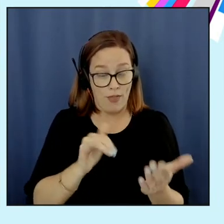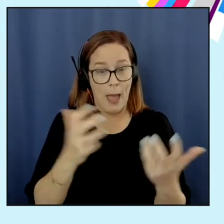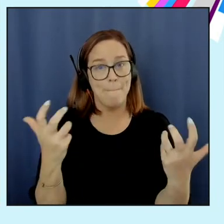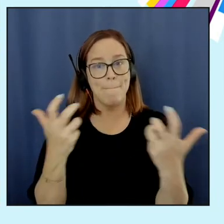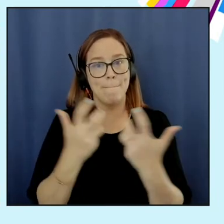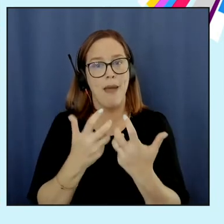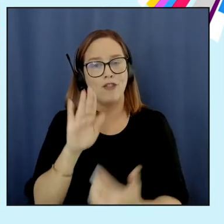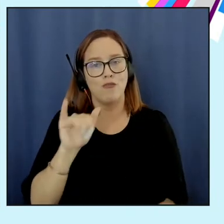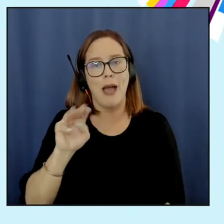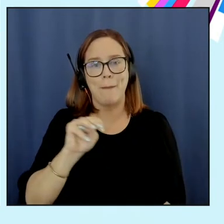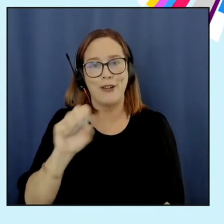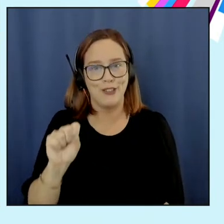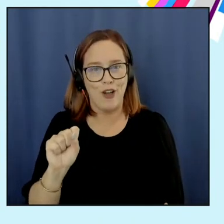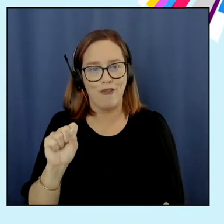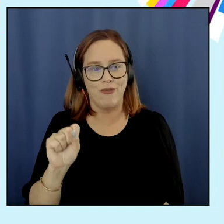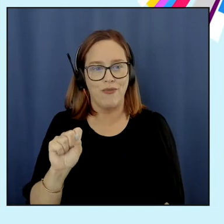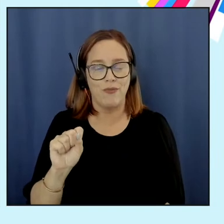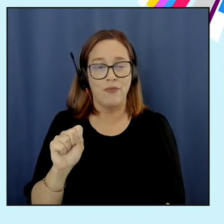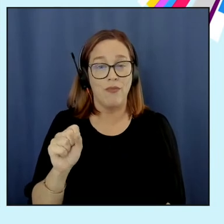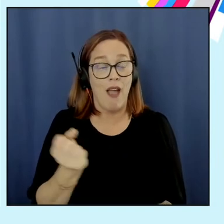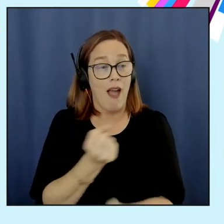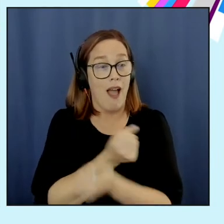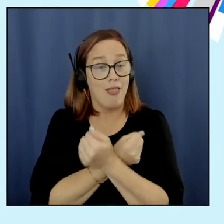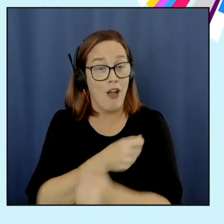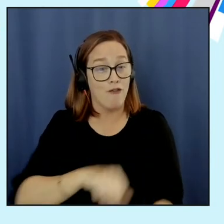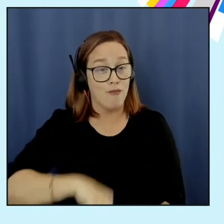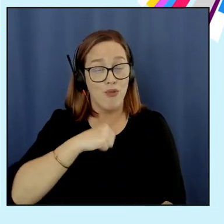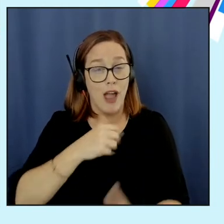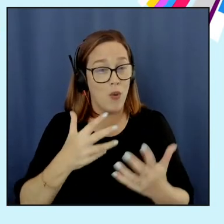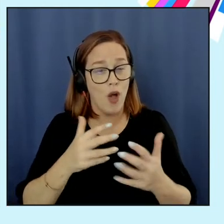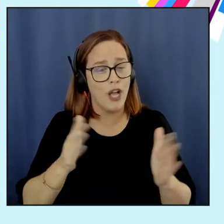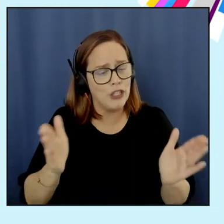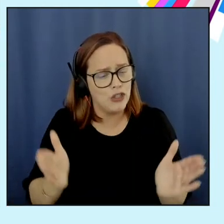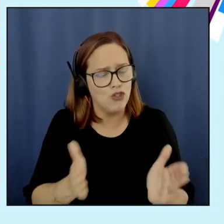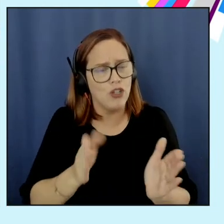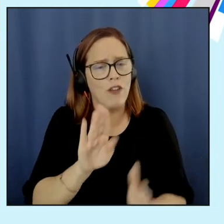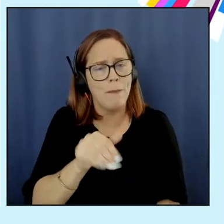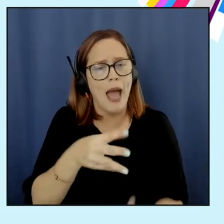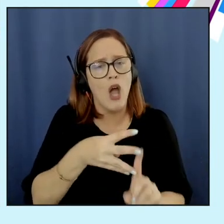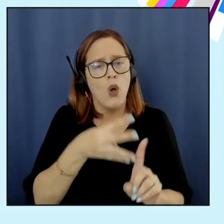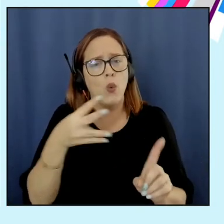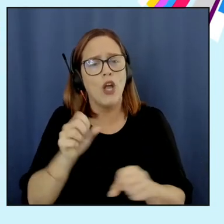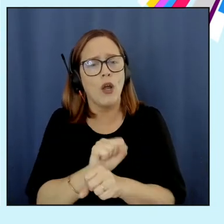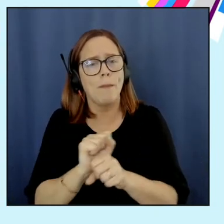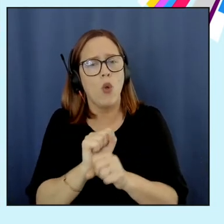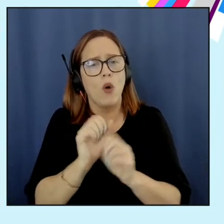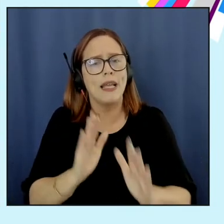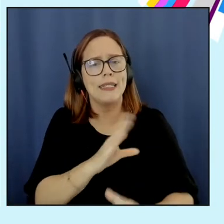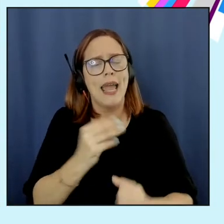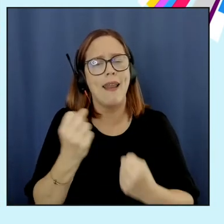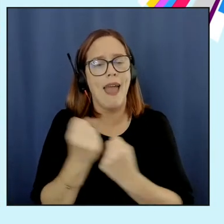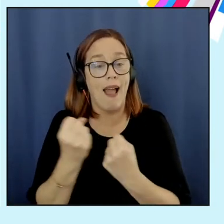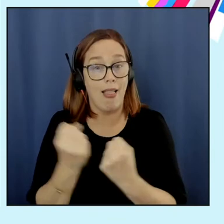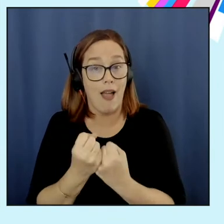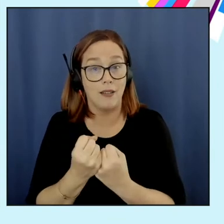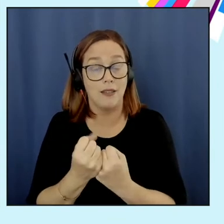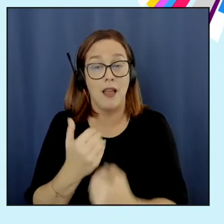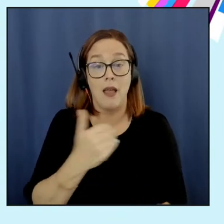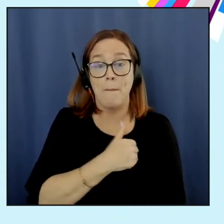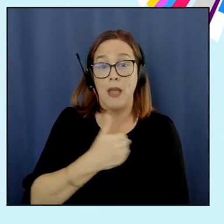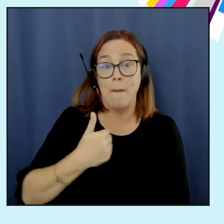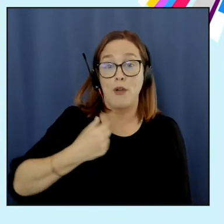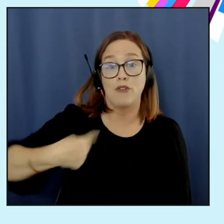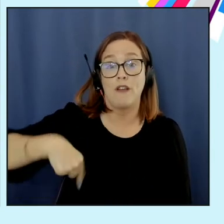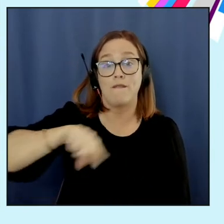What I really love about Pride is how it's driven by queer employees and allies, and how it's members of our community that is driving how we want to change